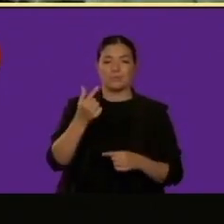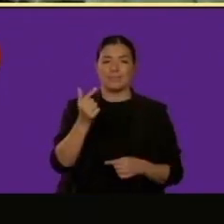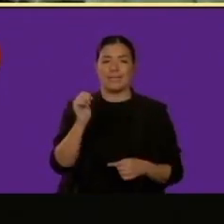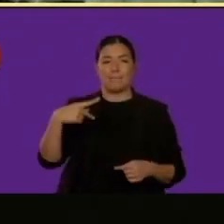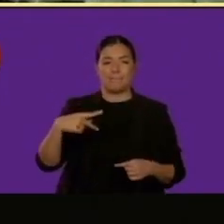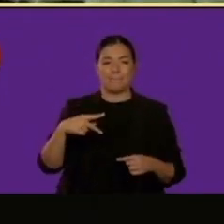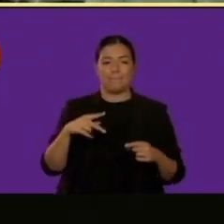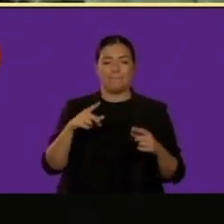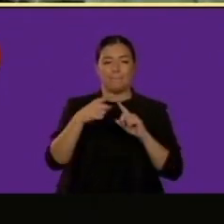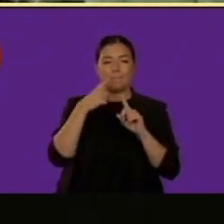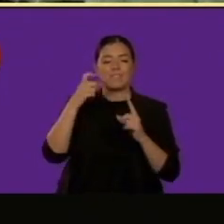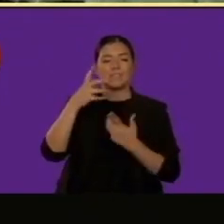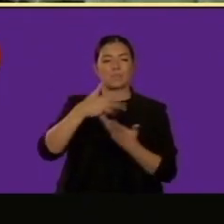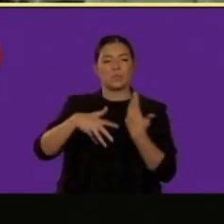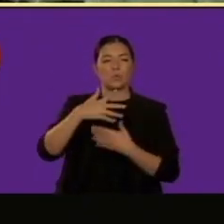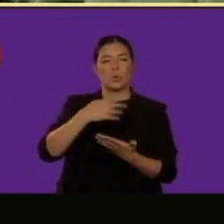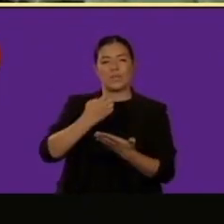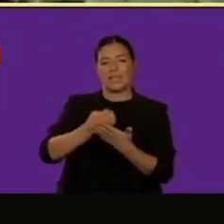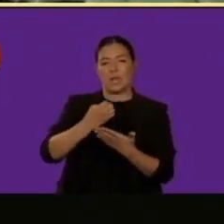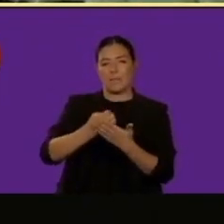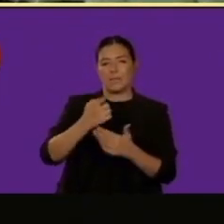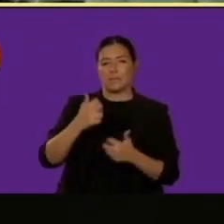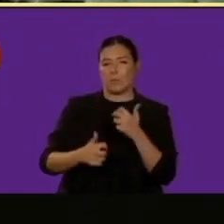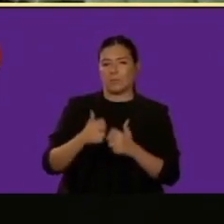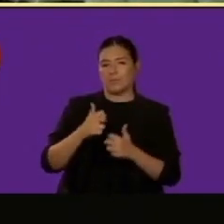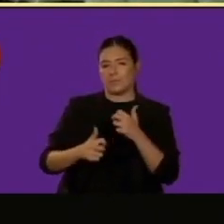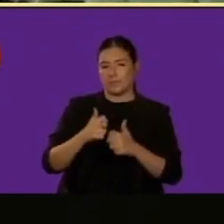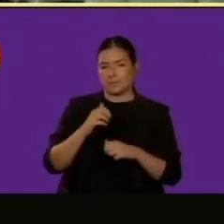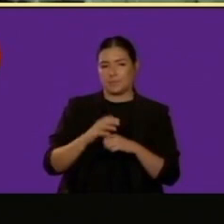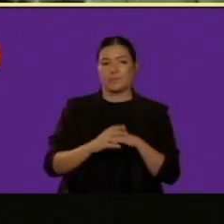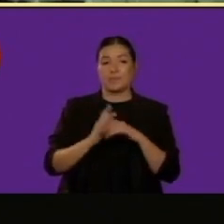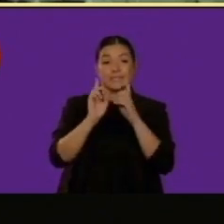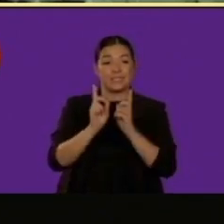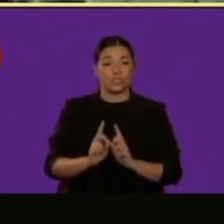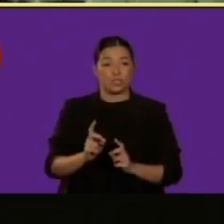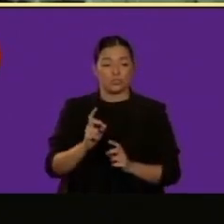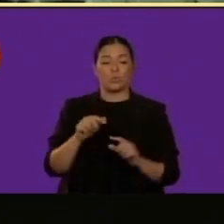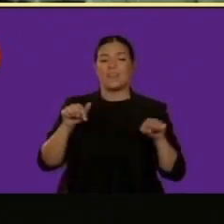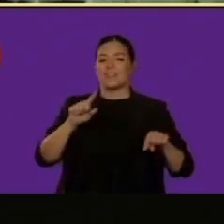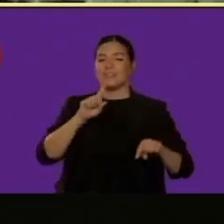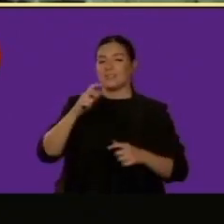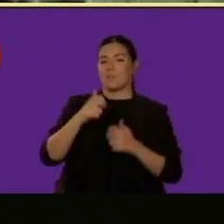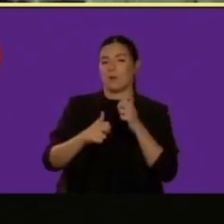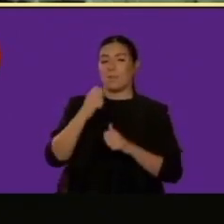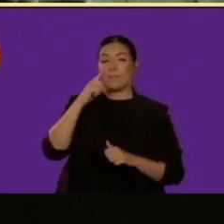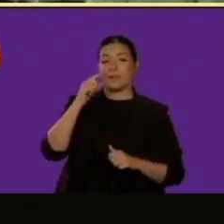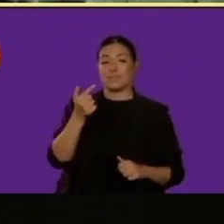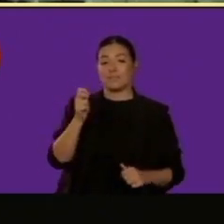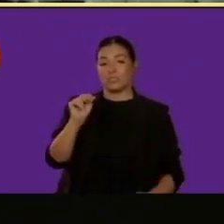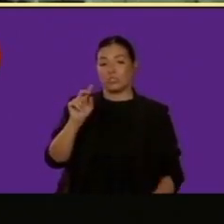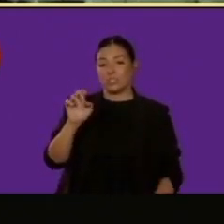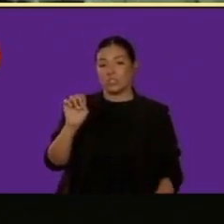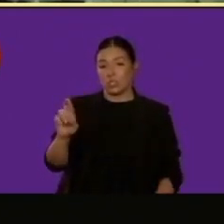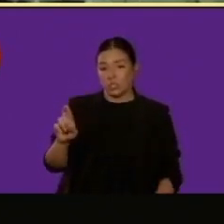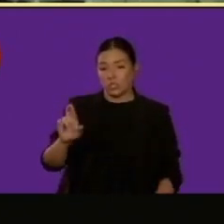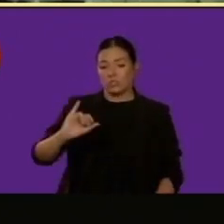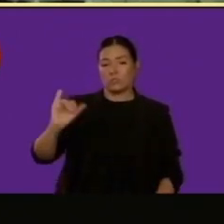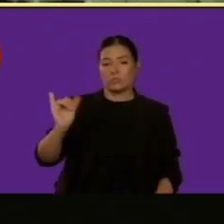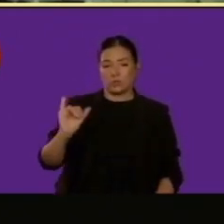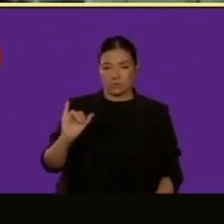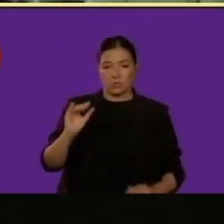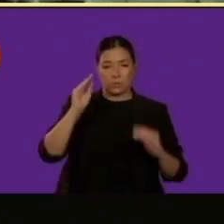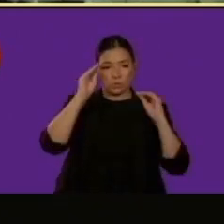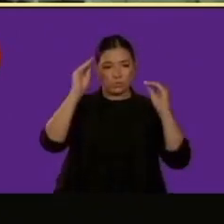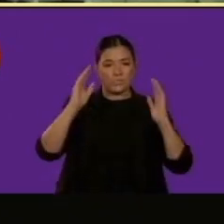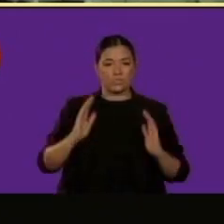a programar resource that para allows you to robots program sin pantallas, for everyone without que any es mucho más screen inmersivo in y such a way permite to be